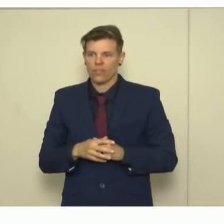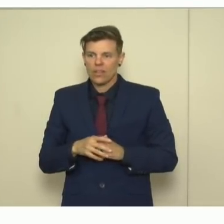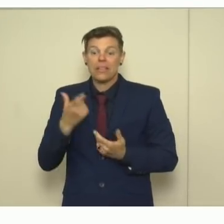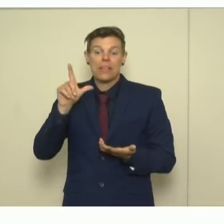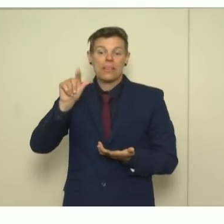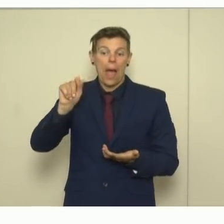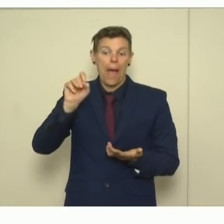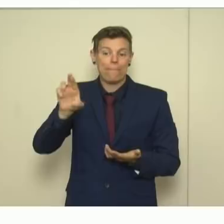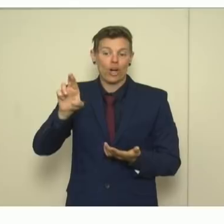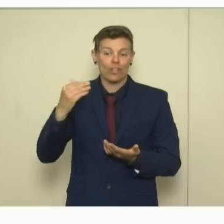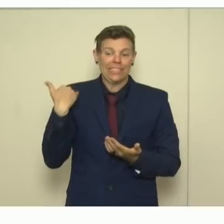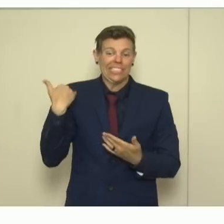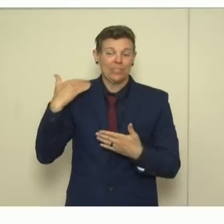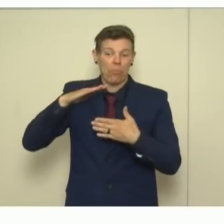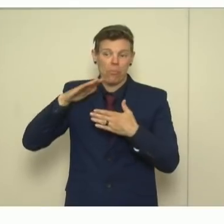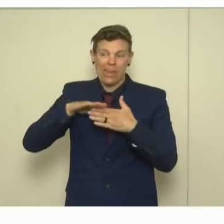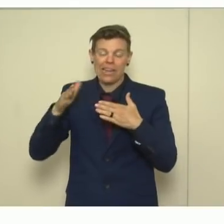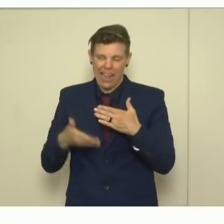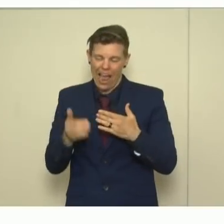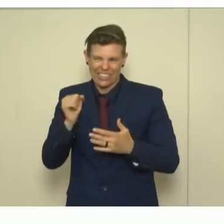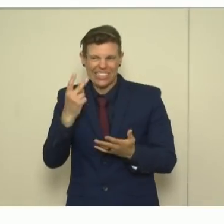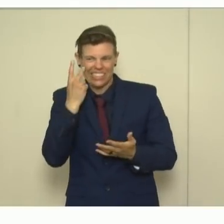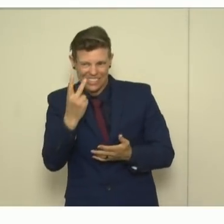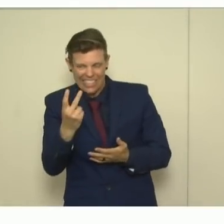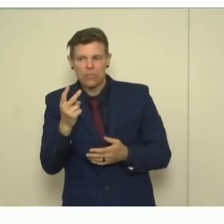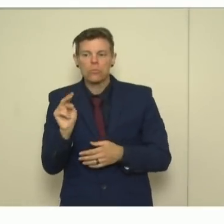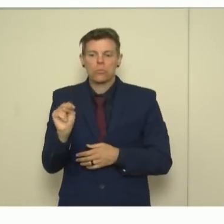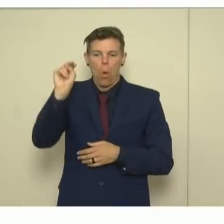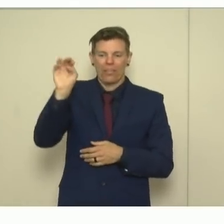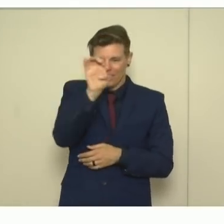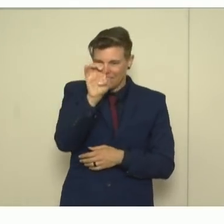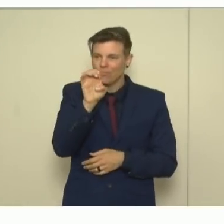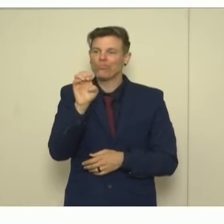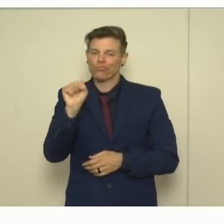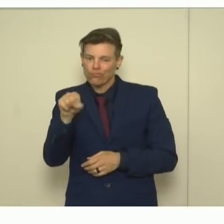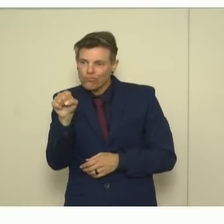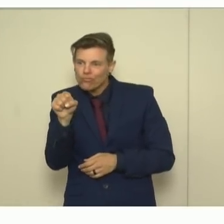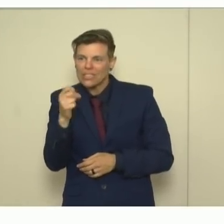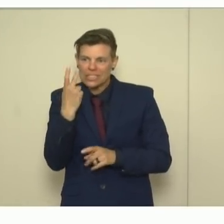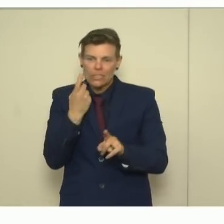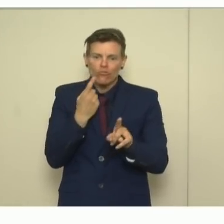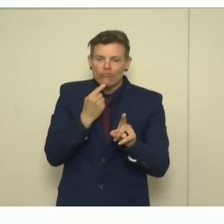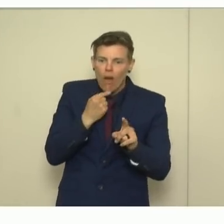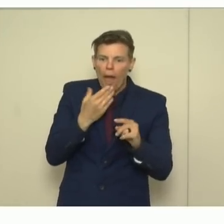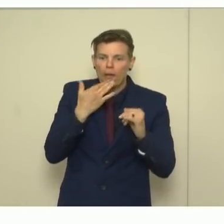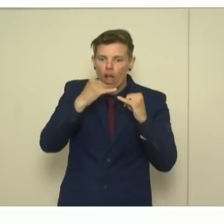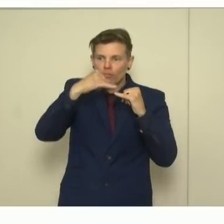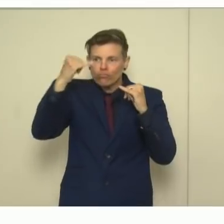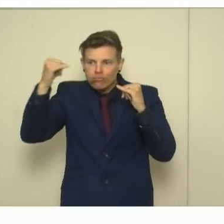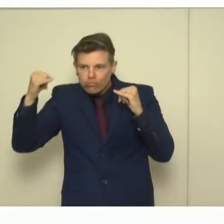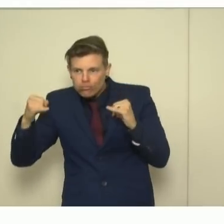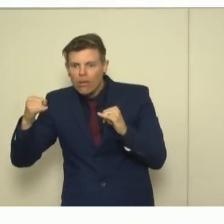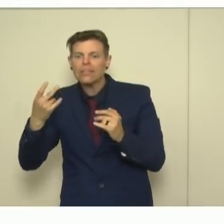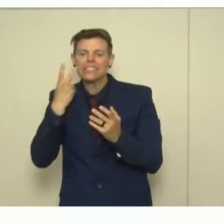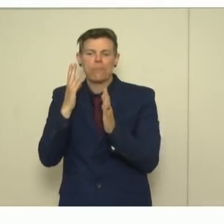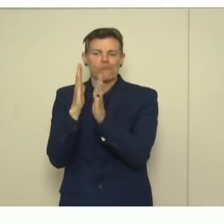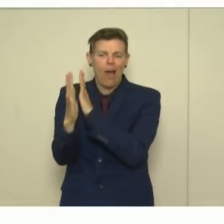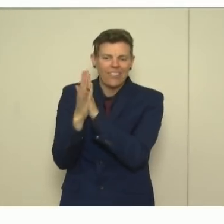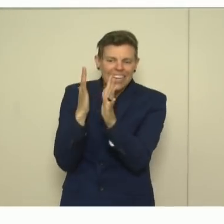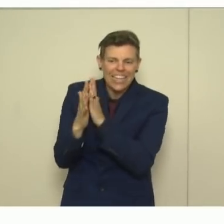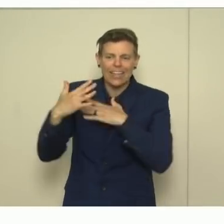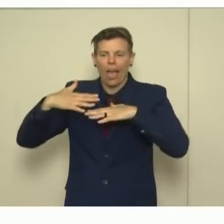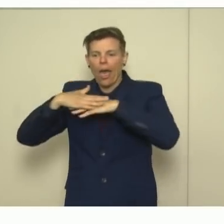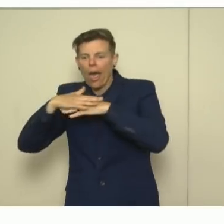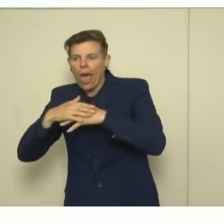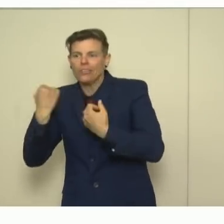also see in the Northeast, in the north part of the state, increase in Labor Day weekend traffic, and then maybe a drifting up. We